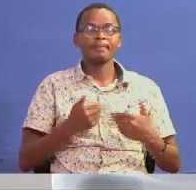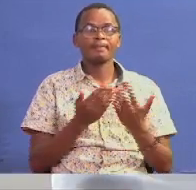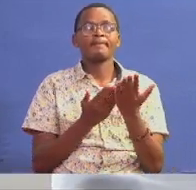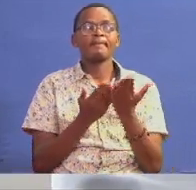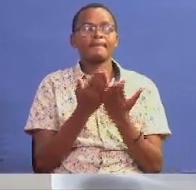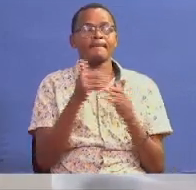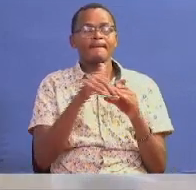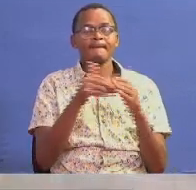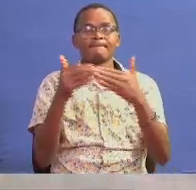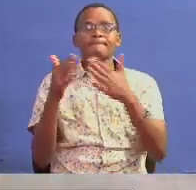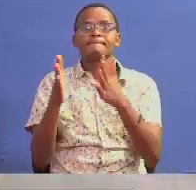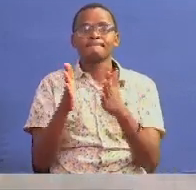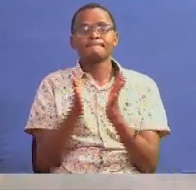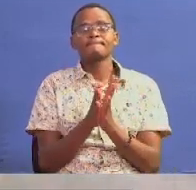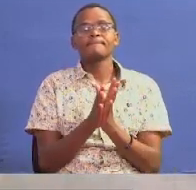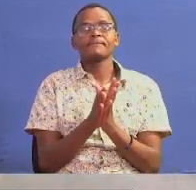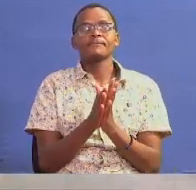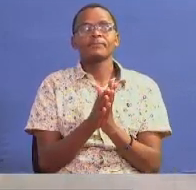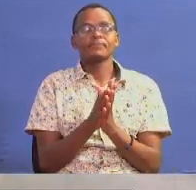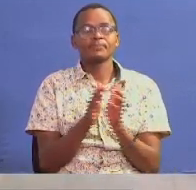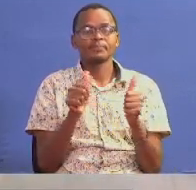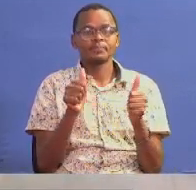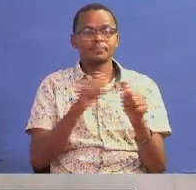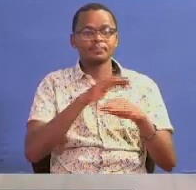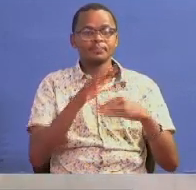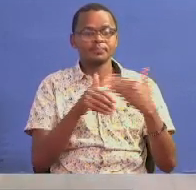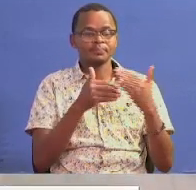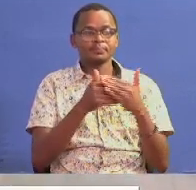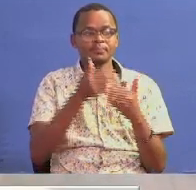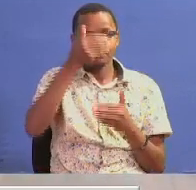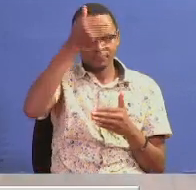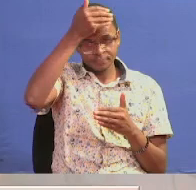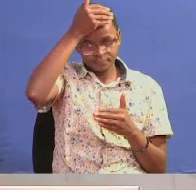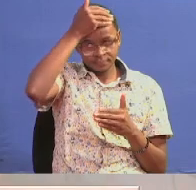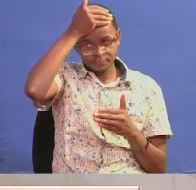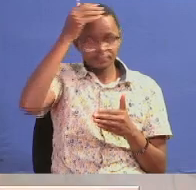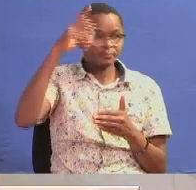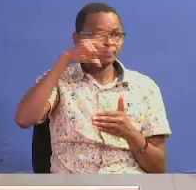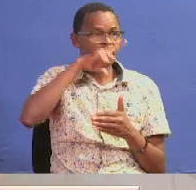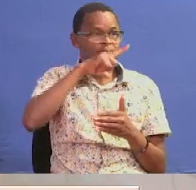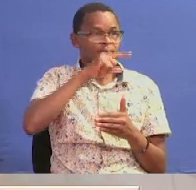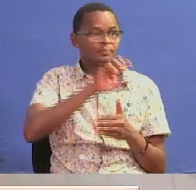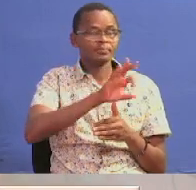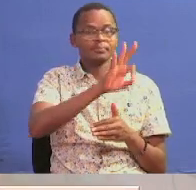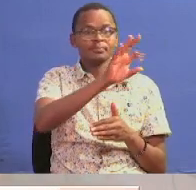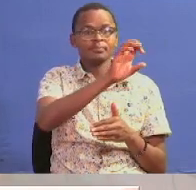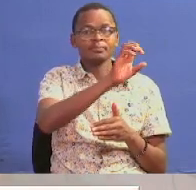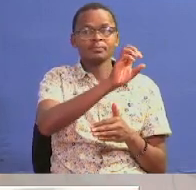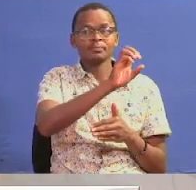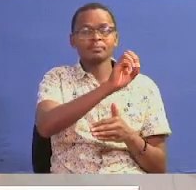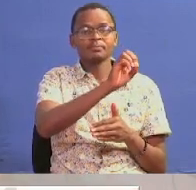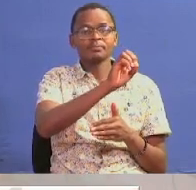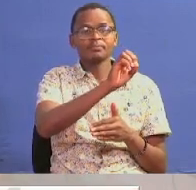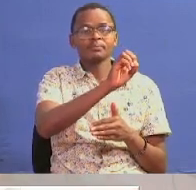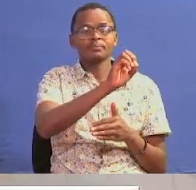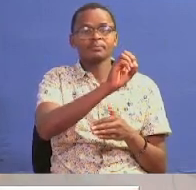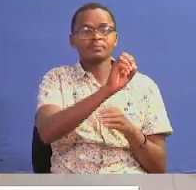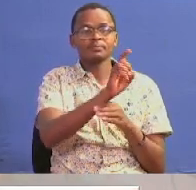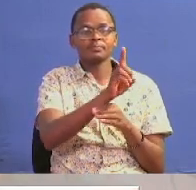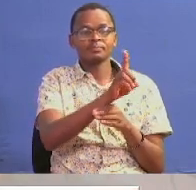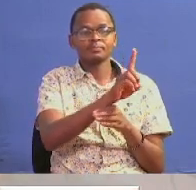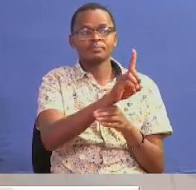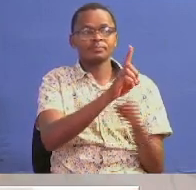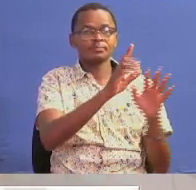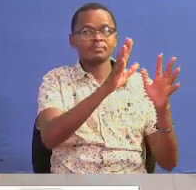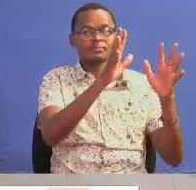or services in the community. Big up to all the nursing officials. As we wind up, I want to give you 30 minutes for the sake of time for you